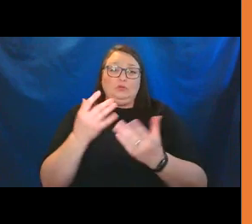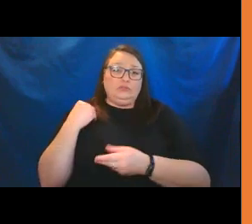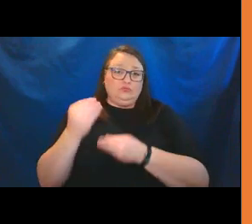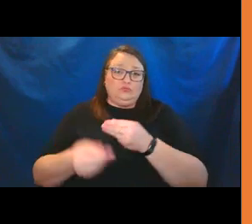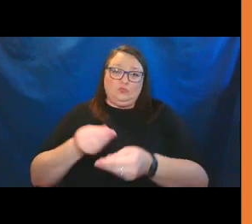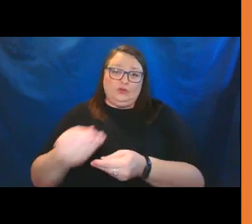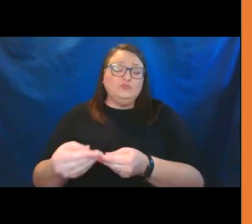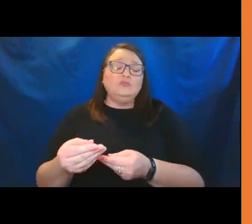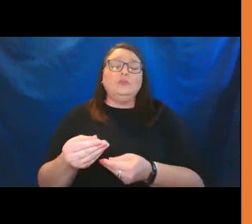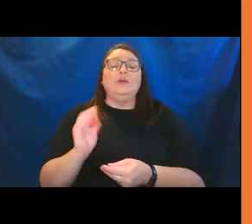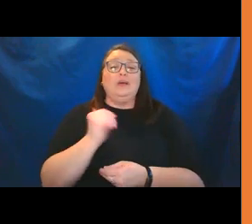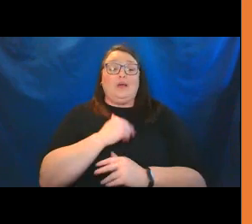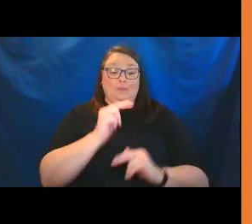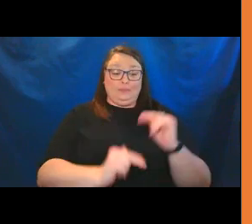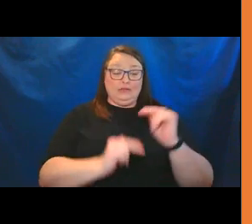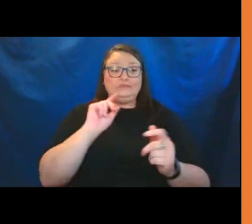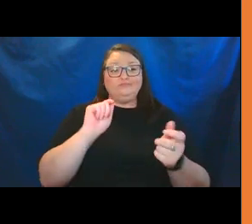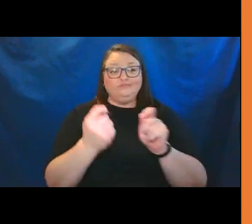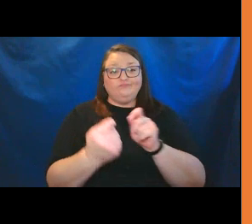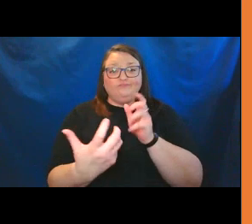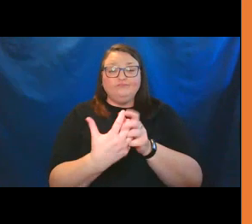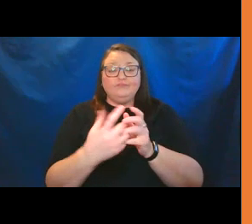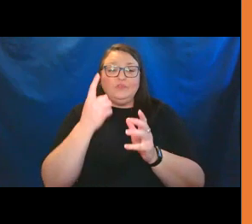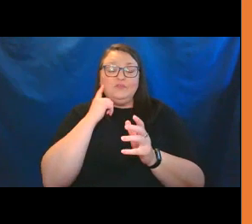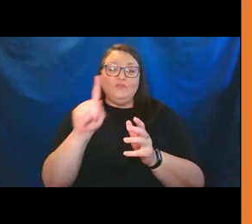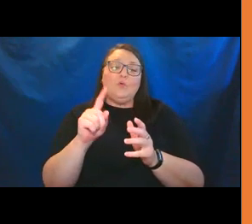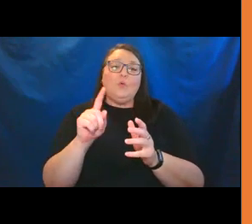changing climate. Next slide.